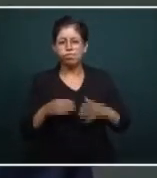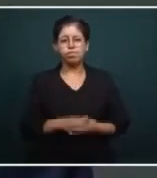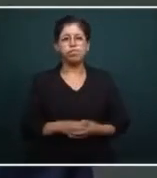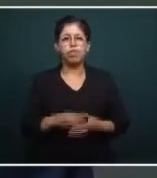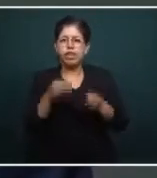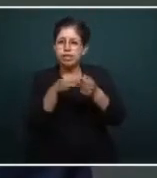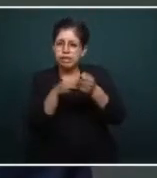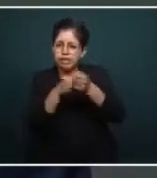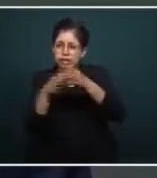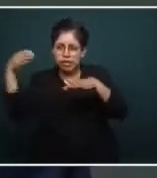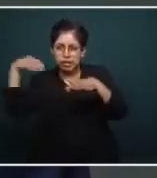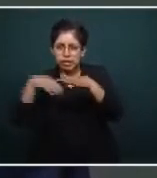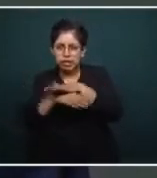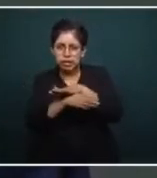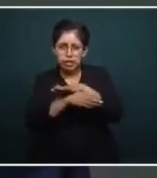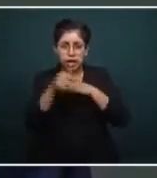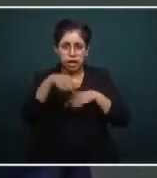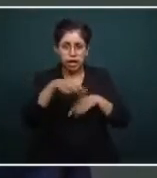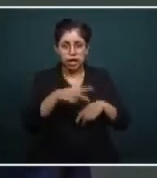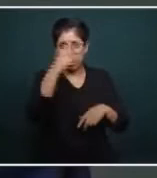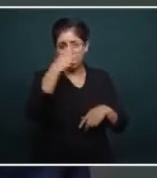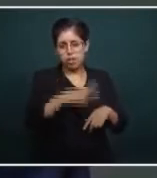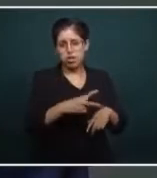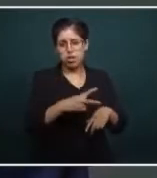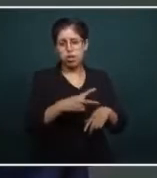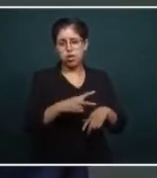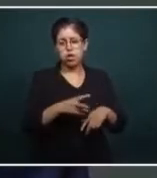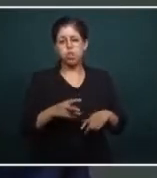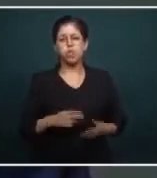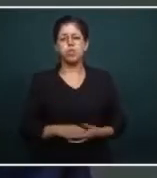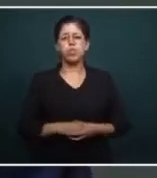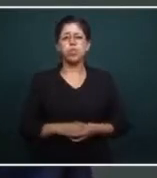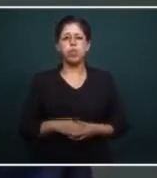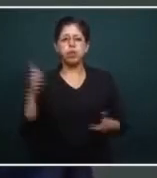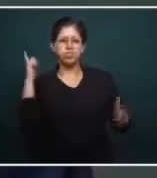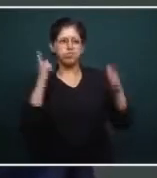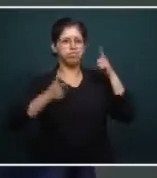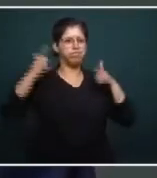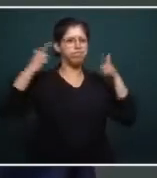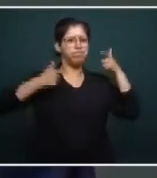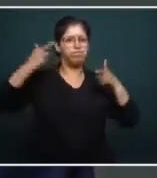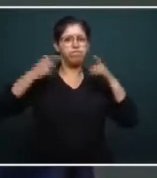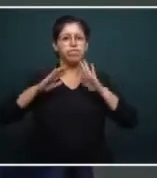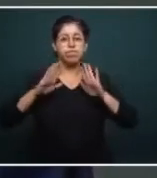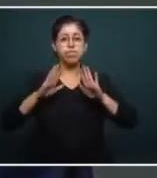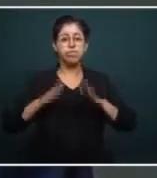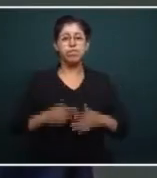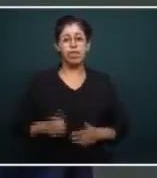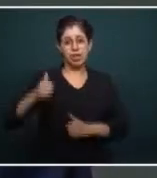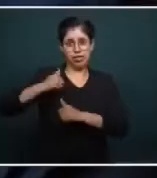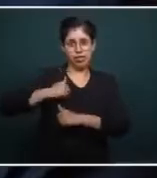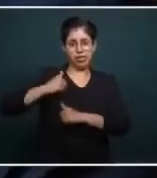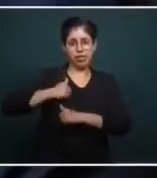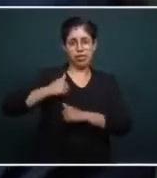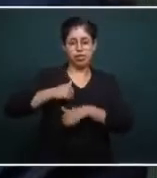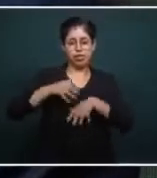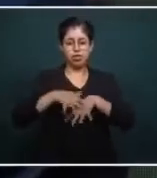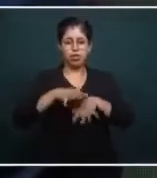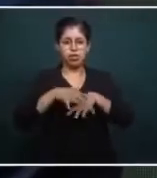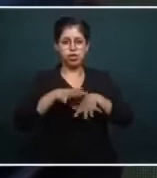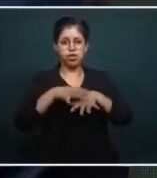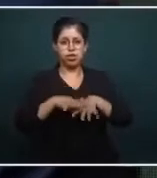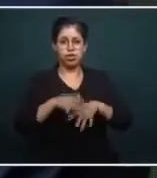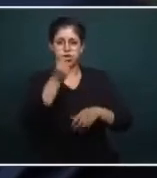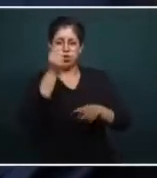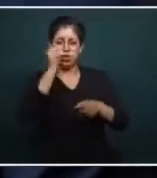contraband para la delincuencia, for the use of el delinquency. ejército, la The Secretaría de